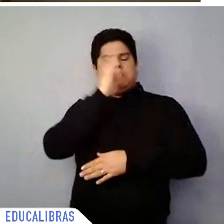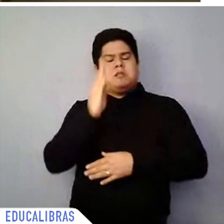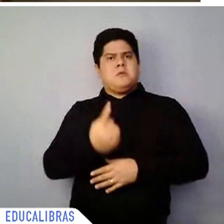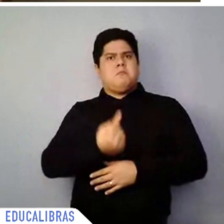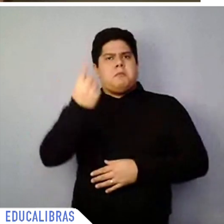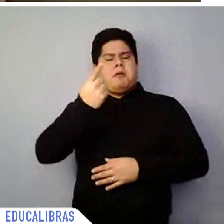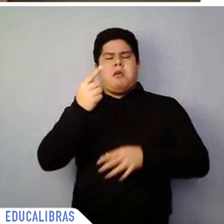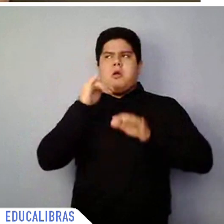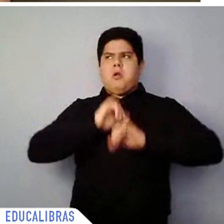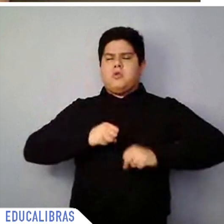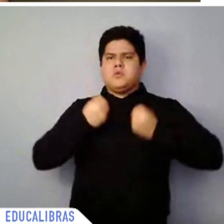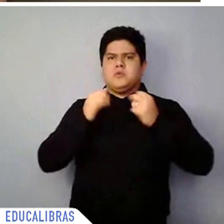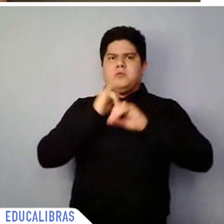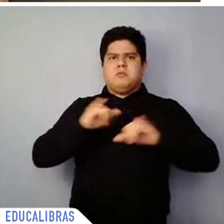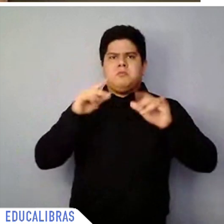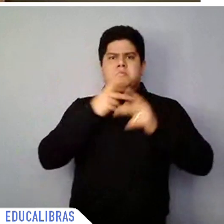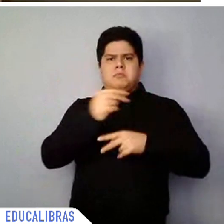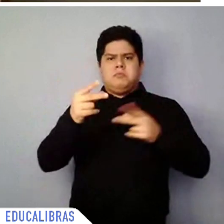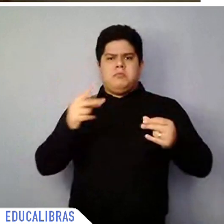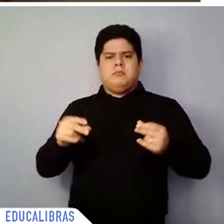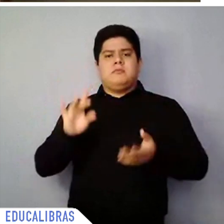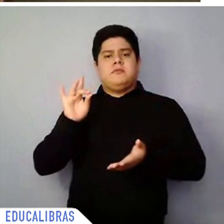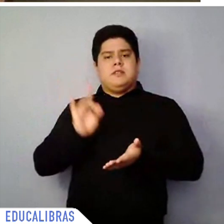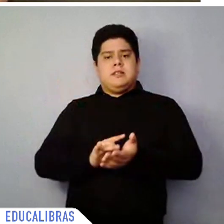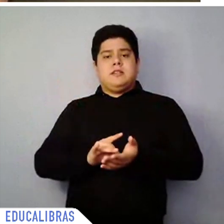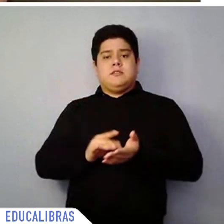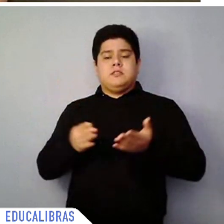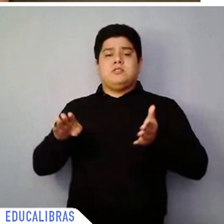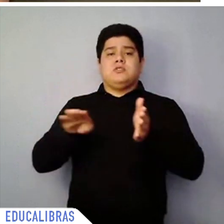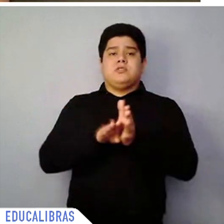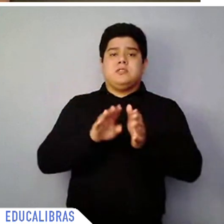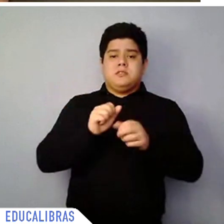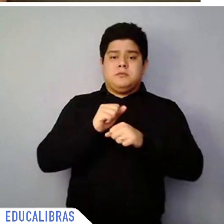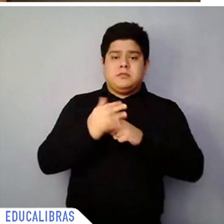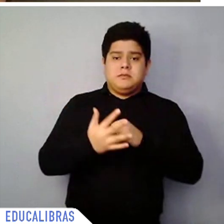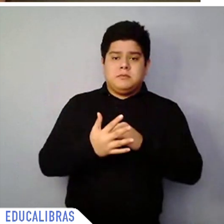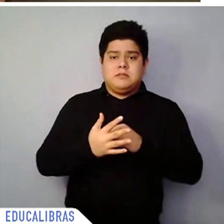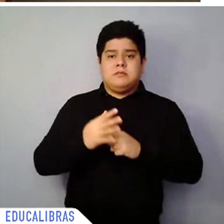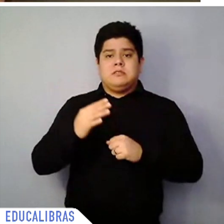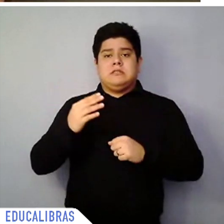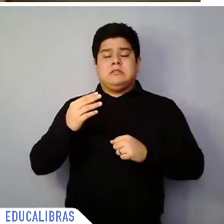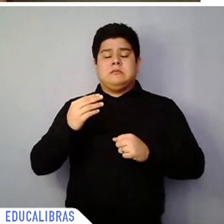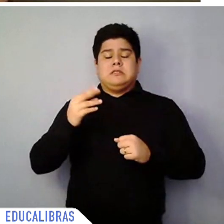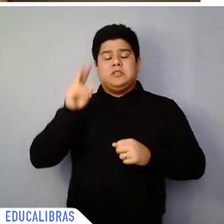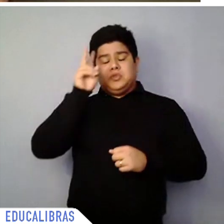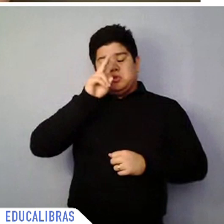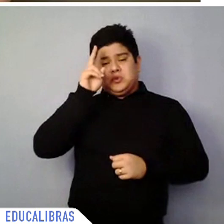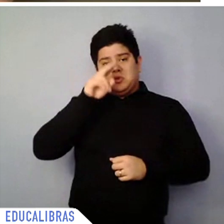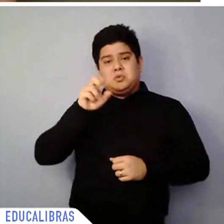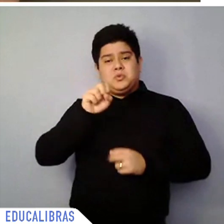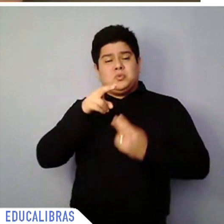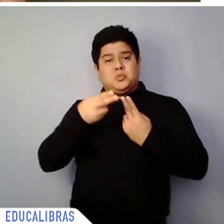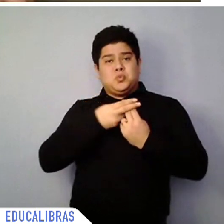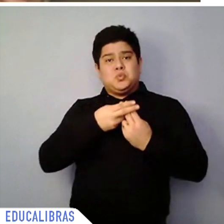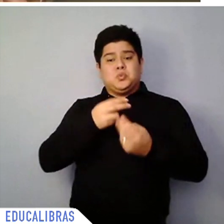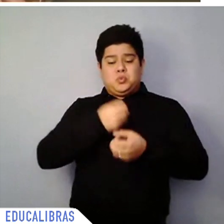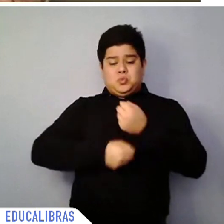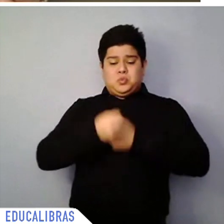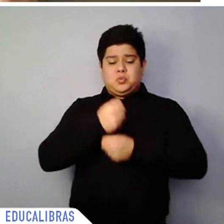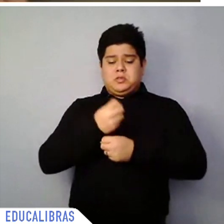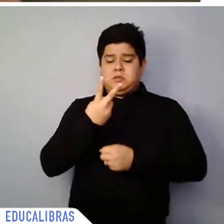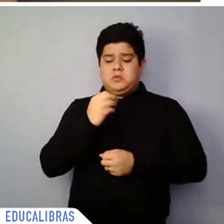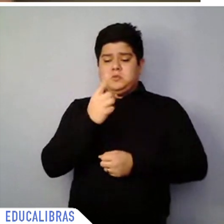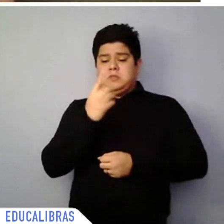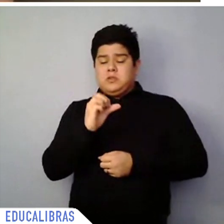H1N1 with public vaccination. It's true that when the pandemics arose, we were at